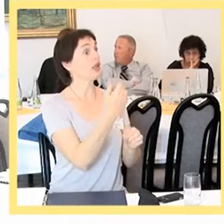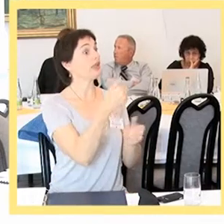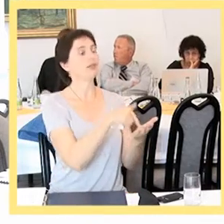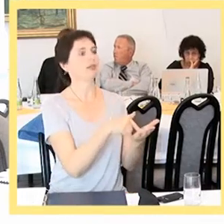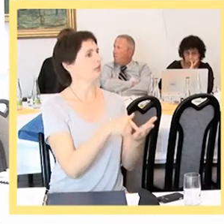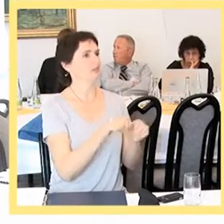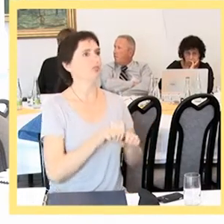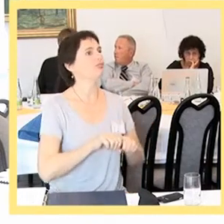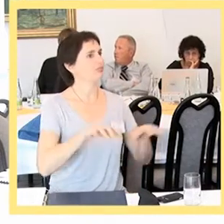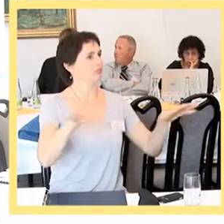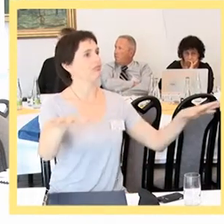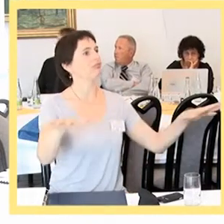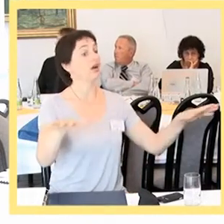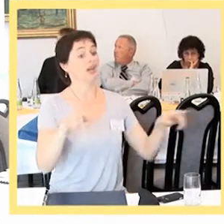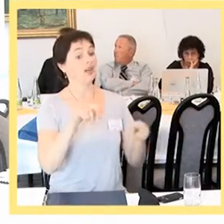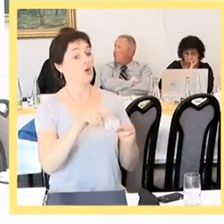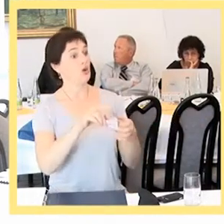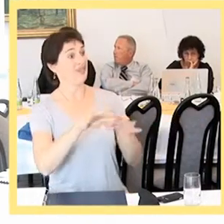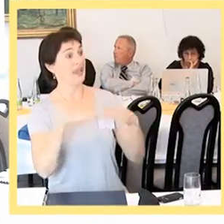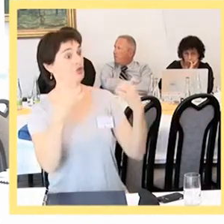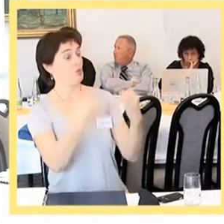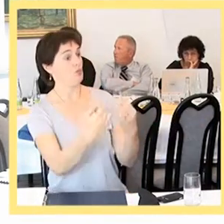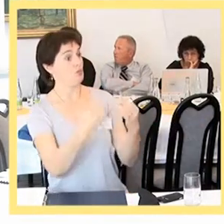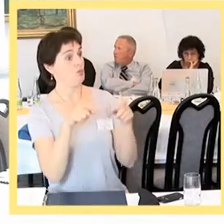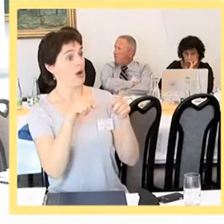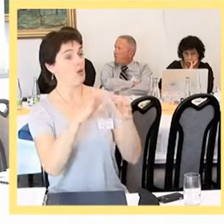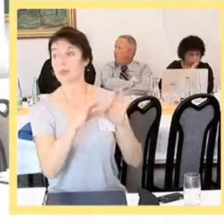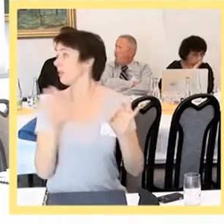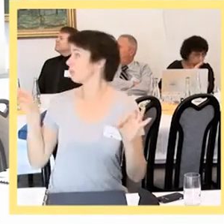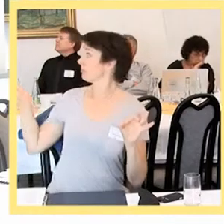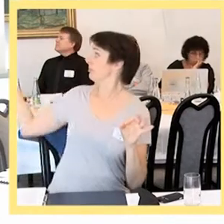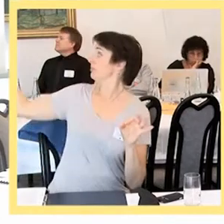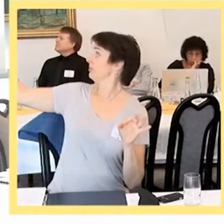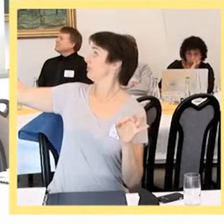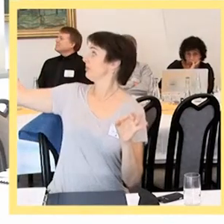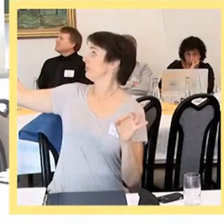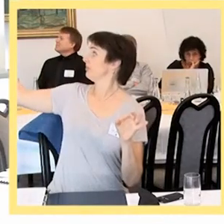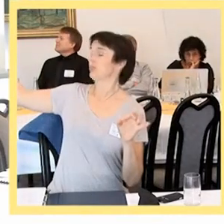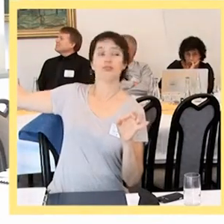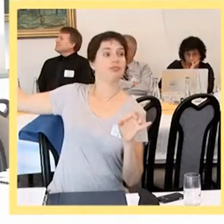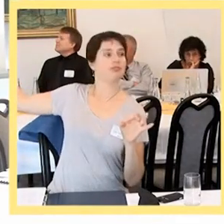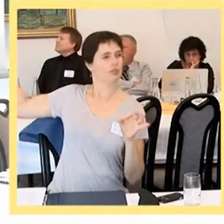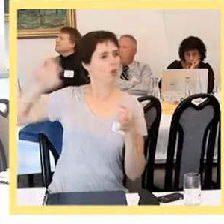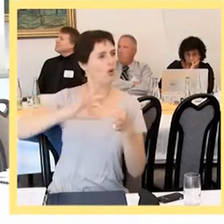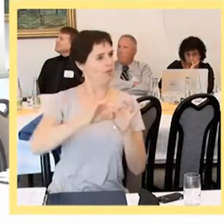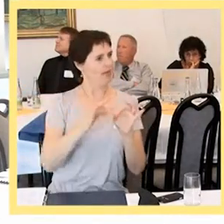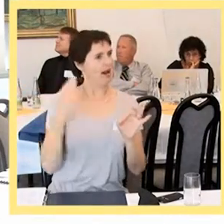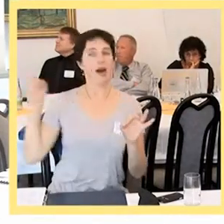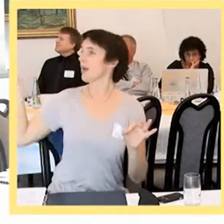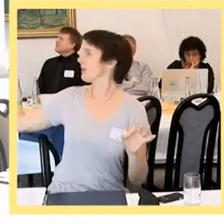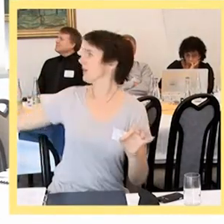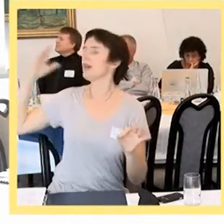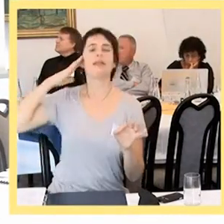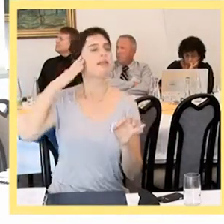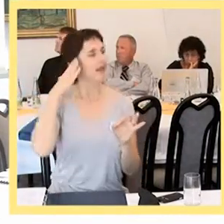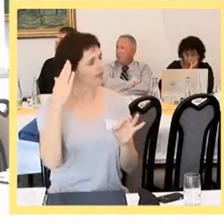The Olympic Stadium was just through in here, was just in this area in here. So we decided that we'd have